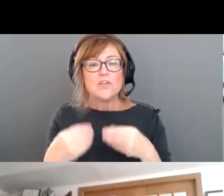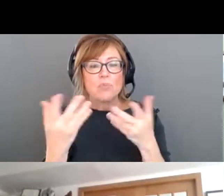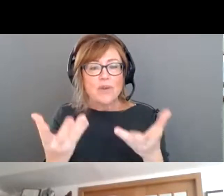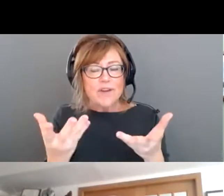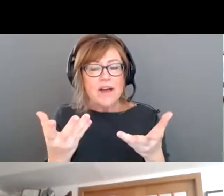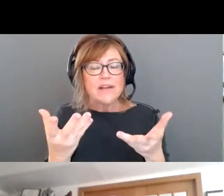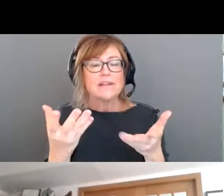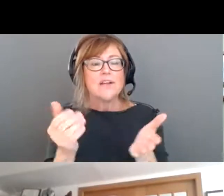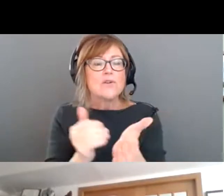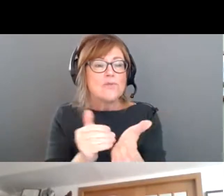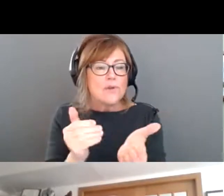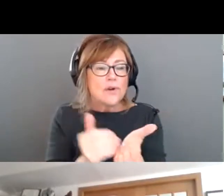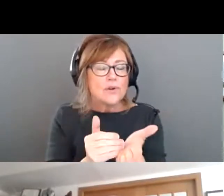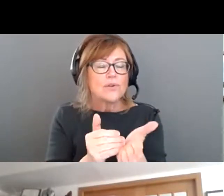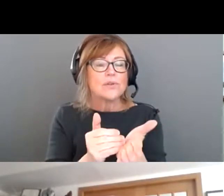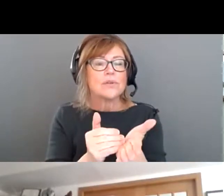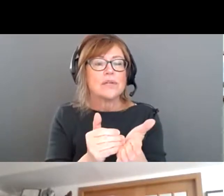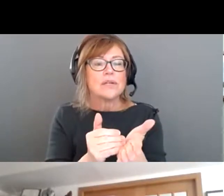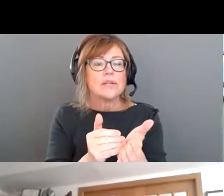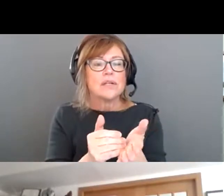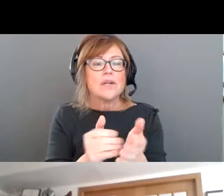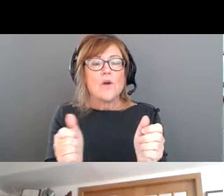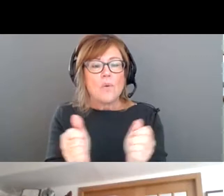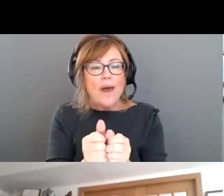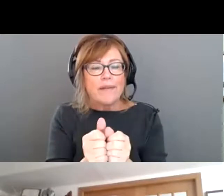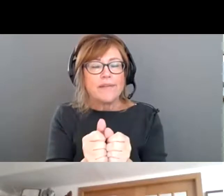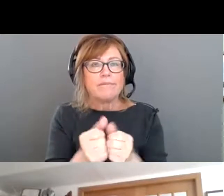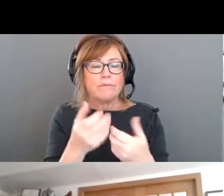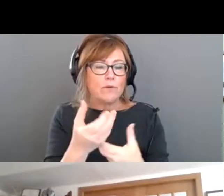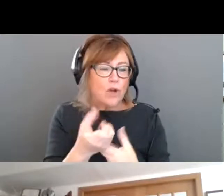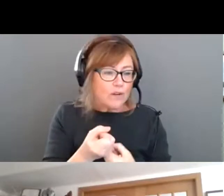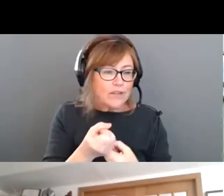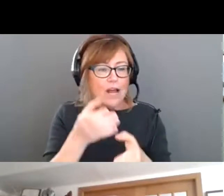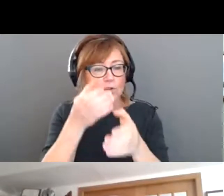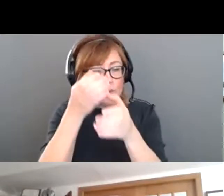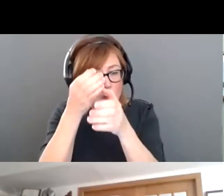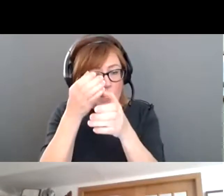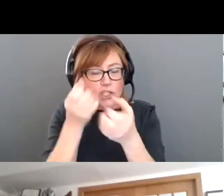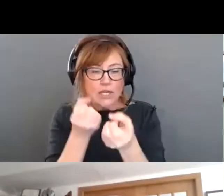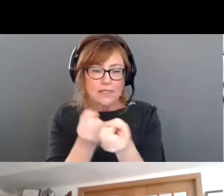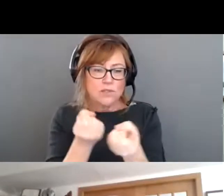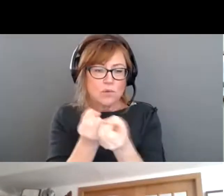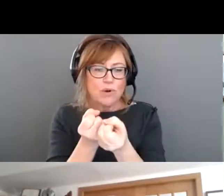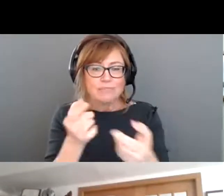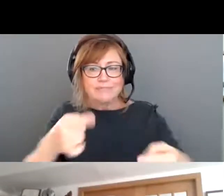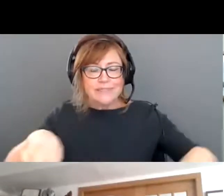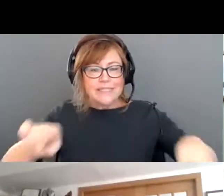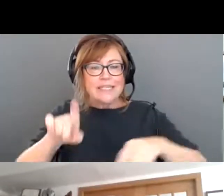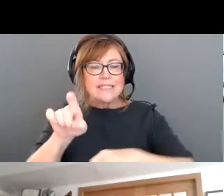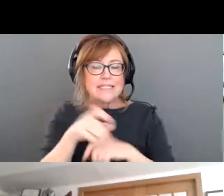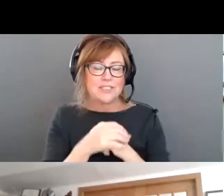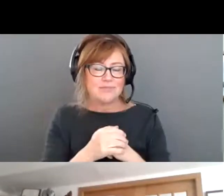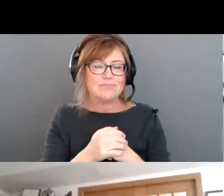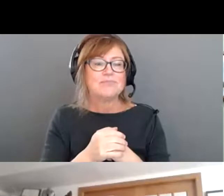with the knowledge base, the confidence, and the support that they